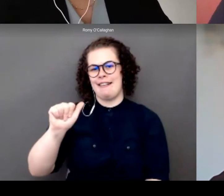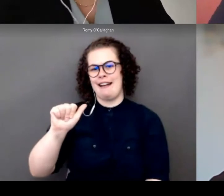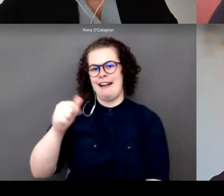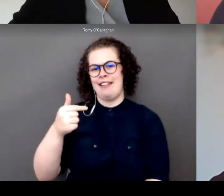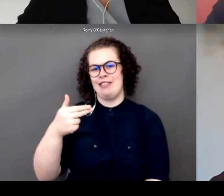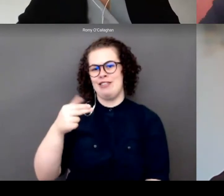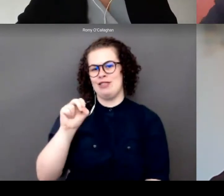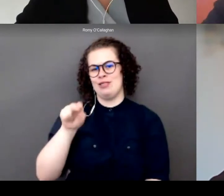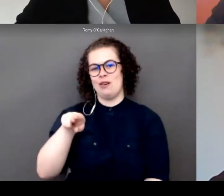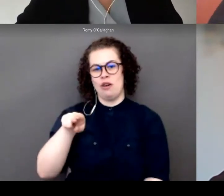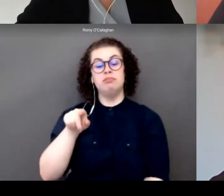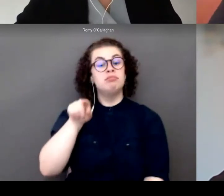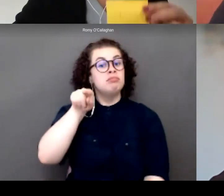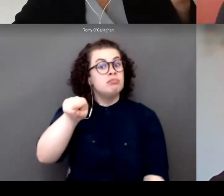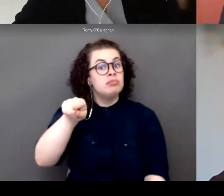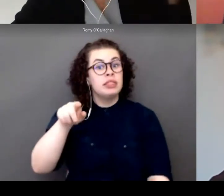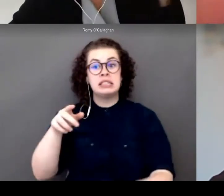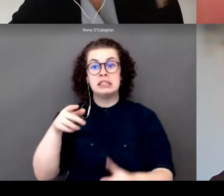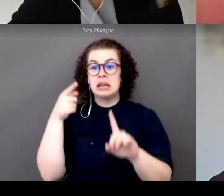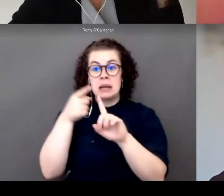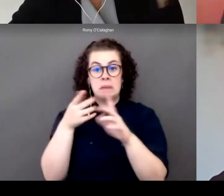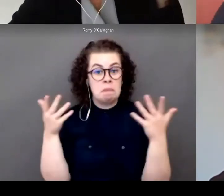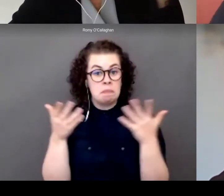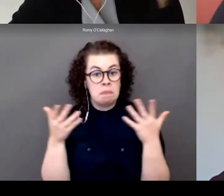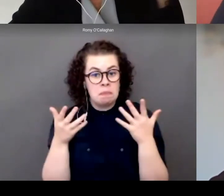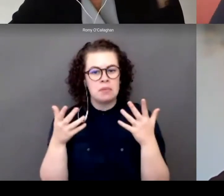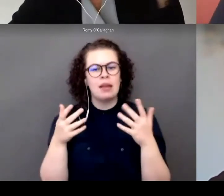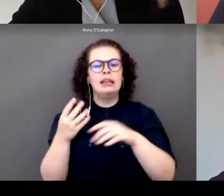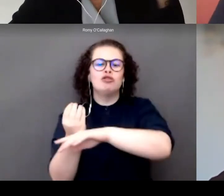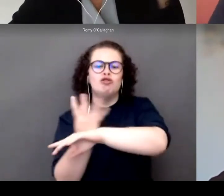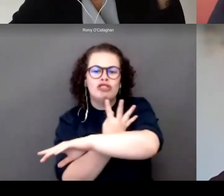it intended to match the old craftsmen's